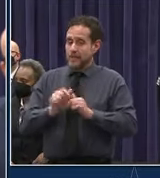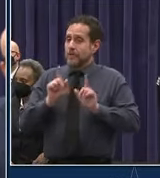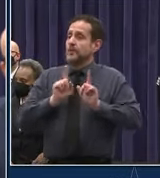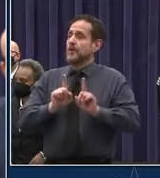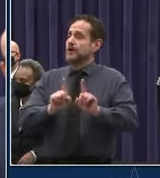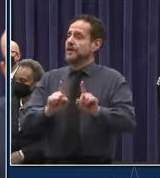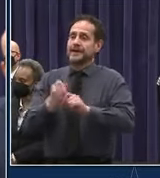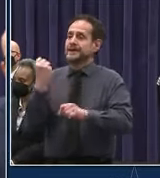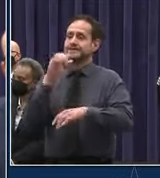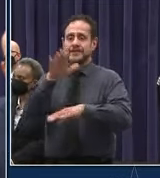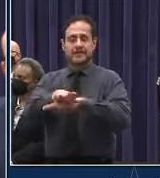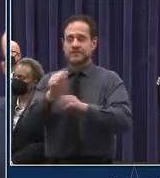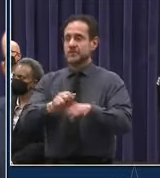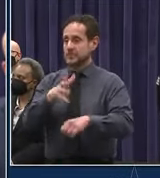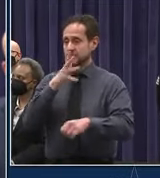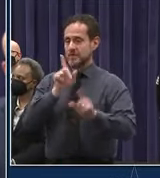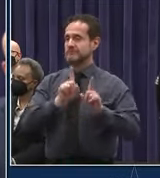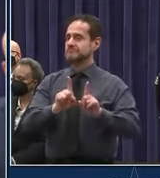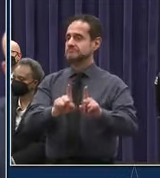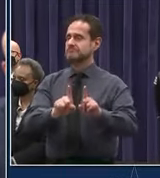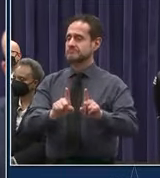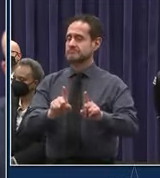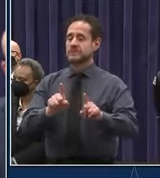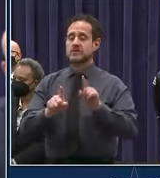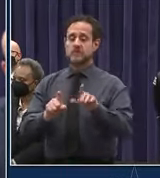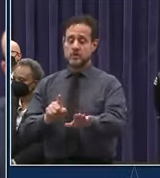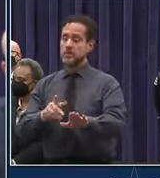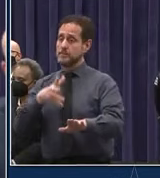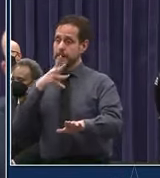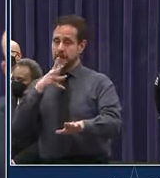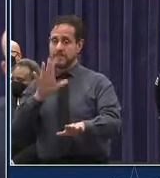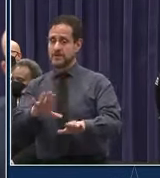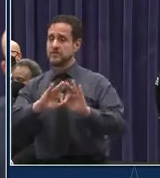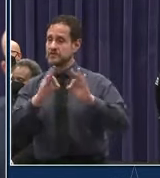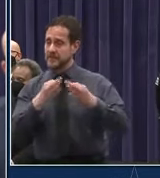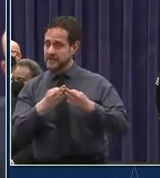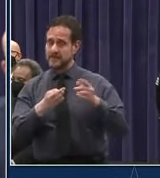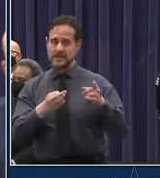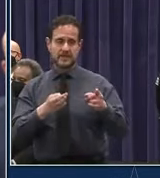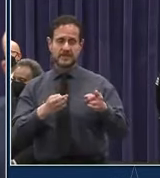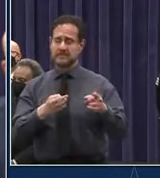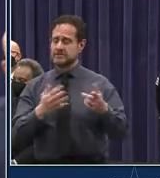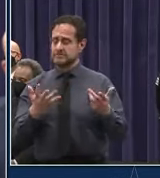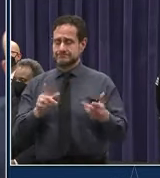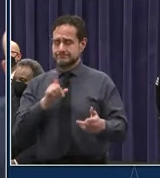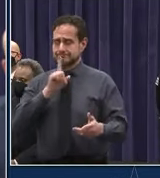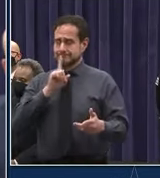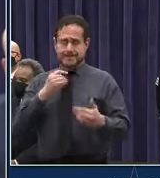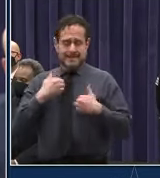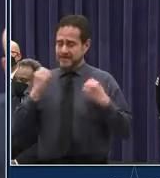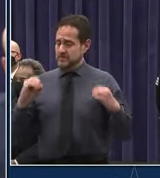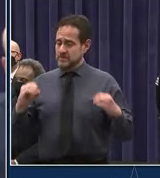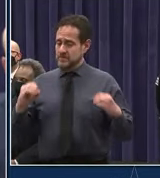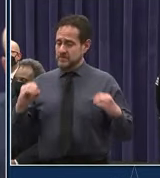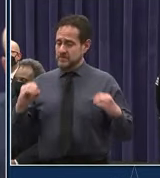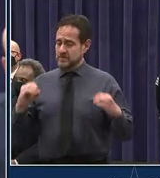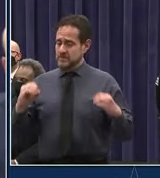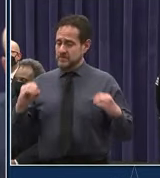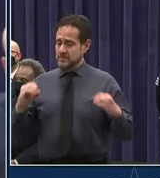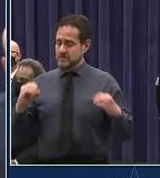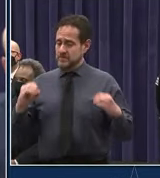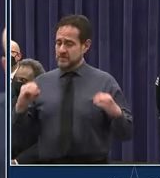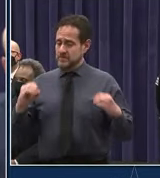her mother. To Melissa's mom and her family, I have no words that are of comfort to you.